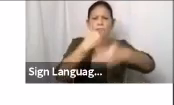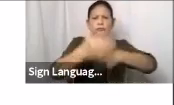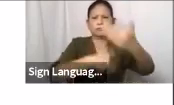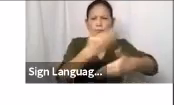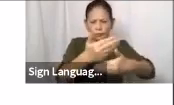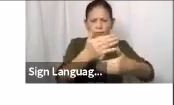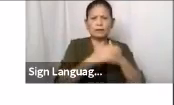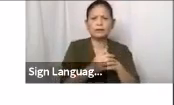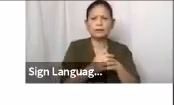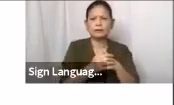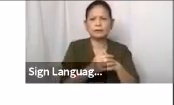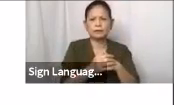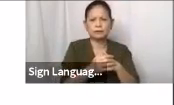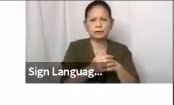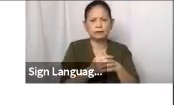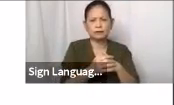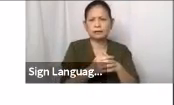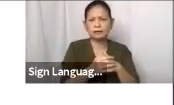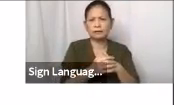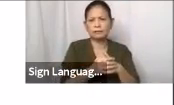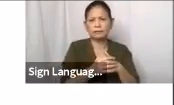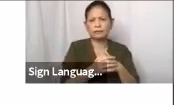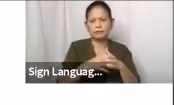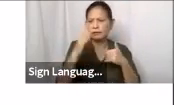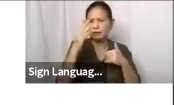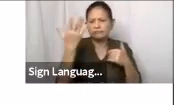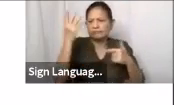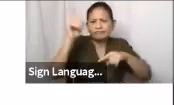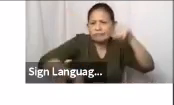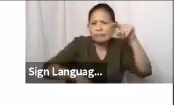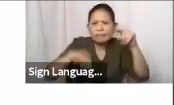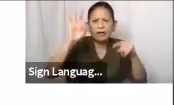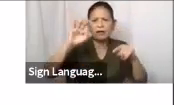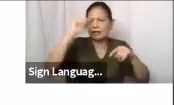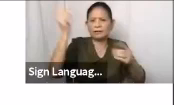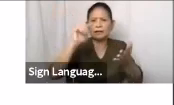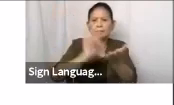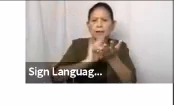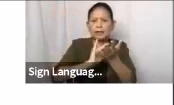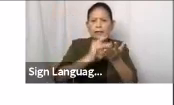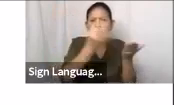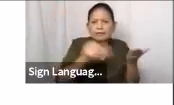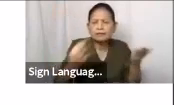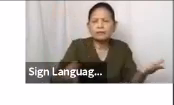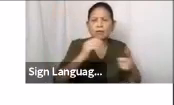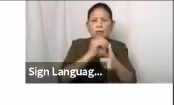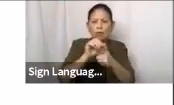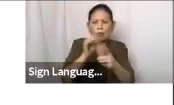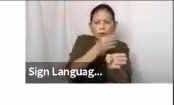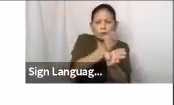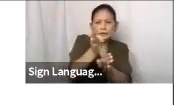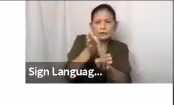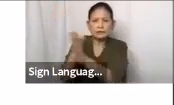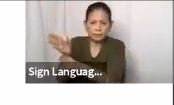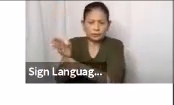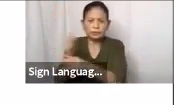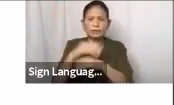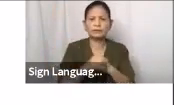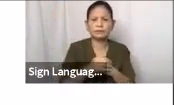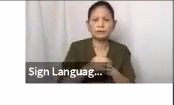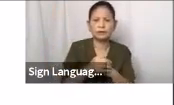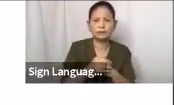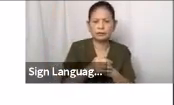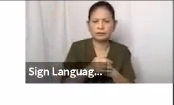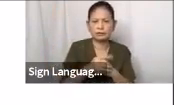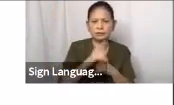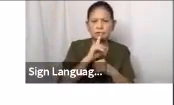of, I would say, medical facilities or endocrinology specialists in our country. So it's a very